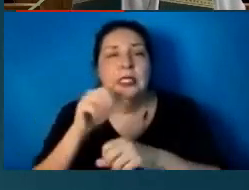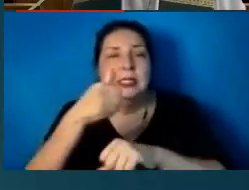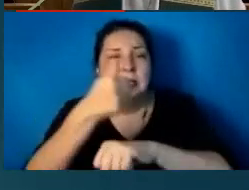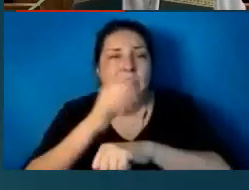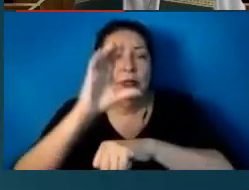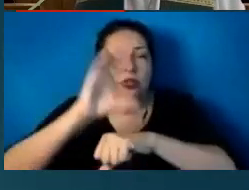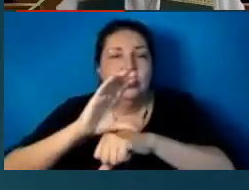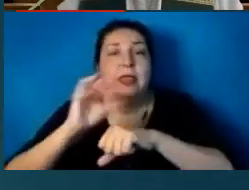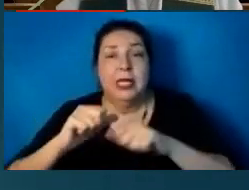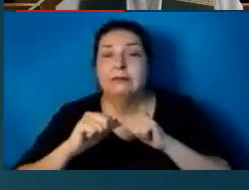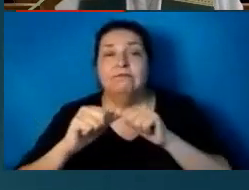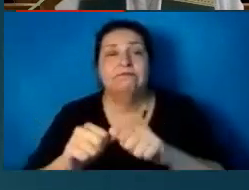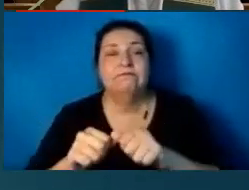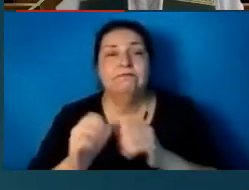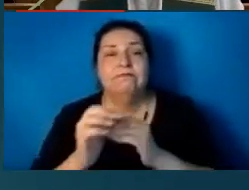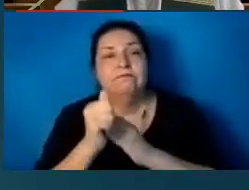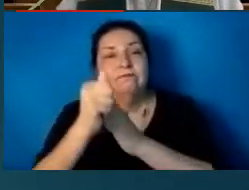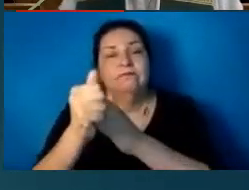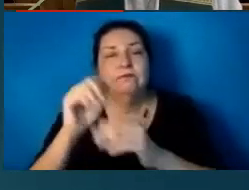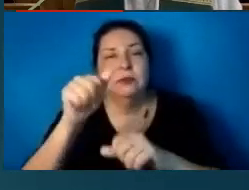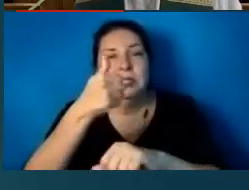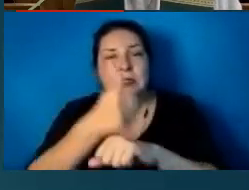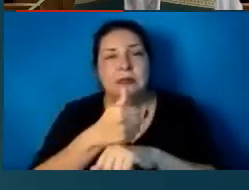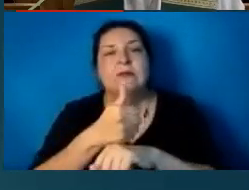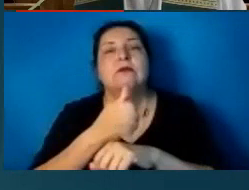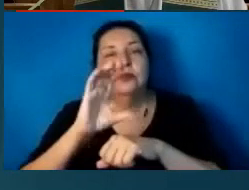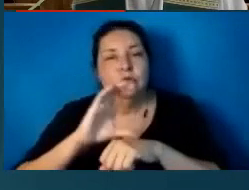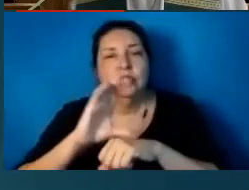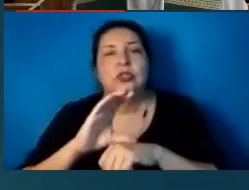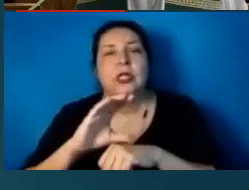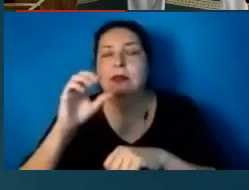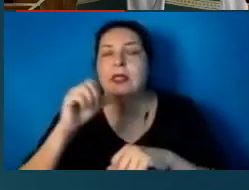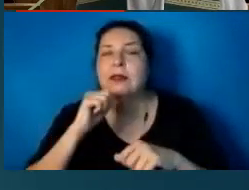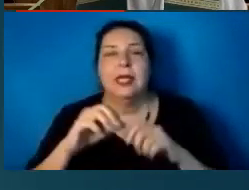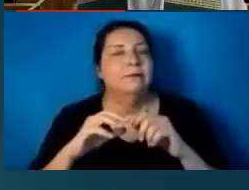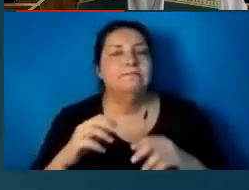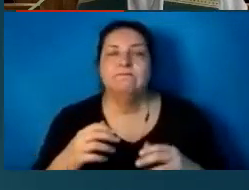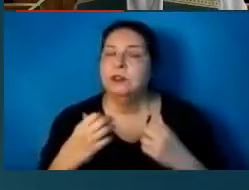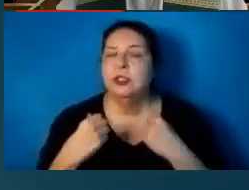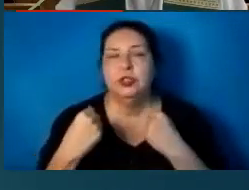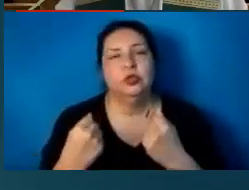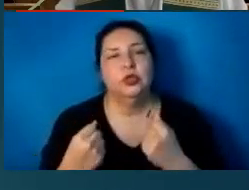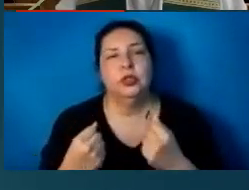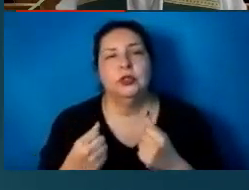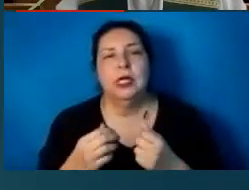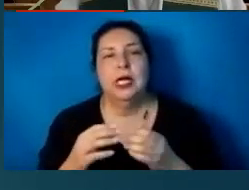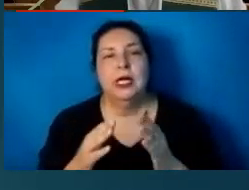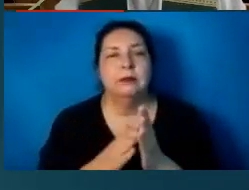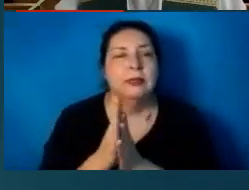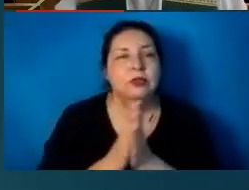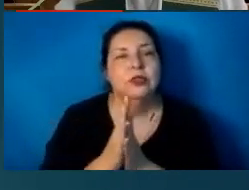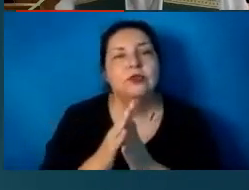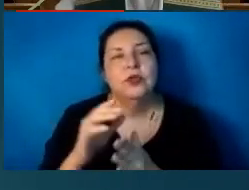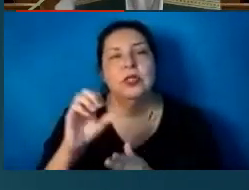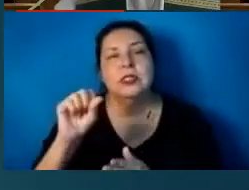endure. Guide established congregations that they may not lose heart. And build up our synod that our zeal for your kingdom may not